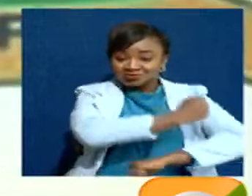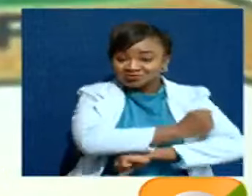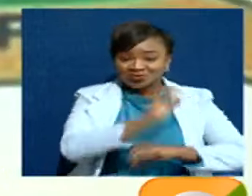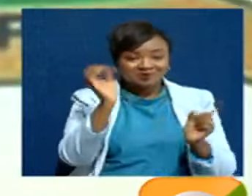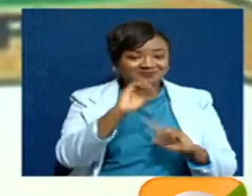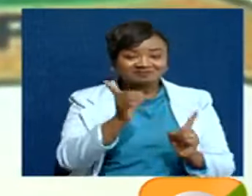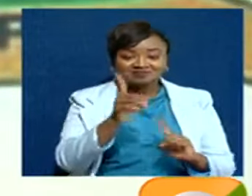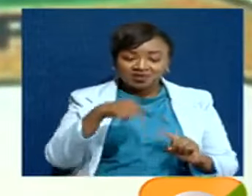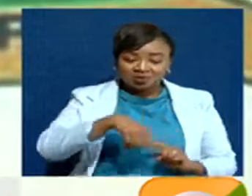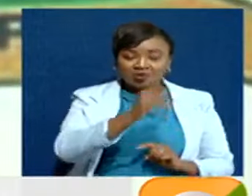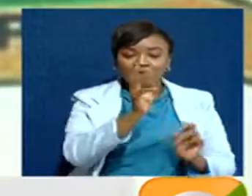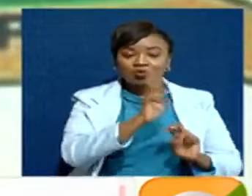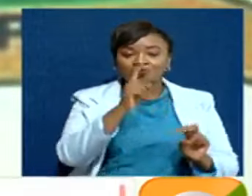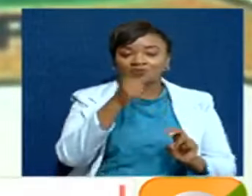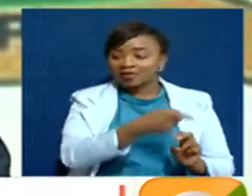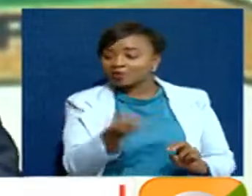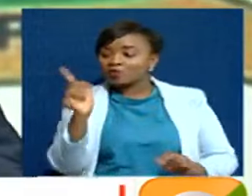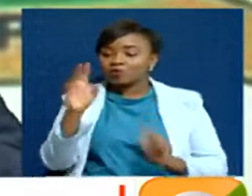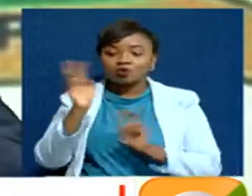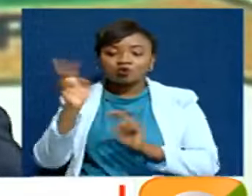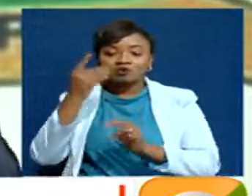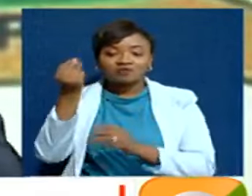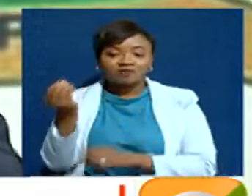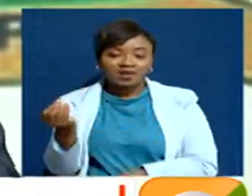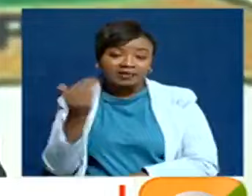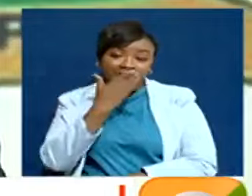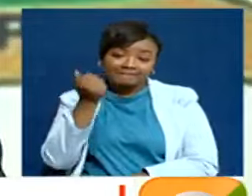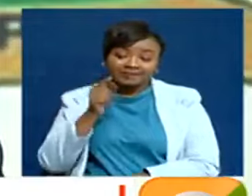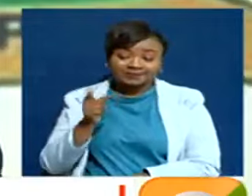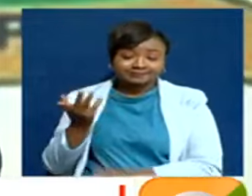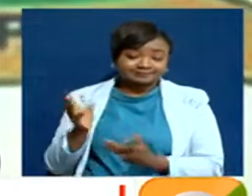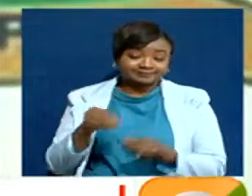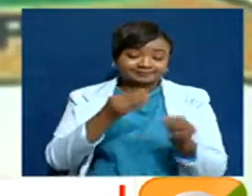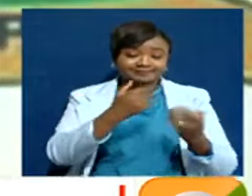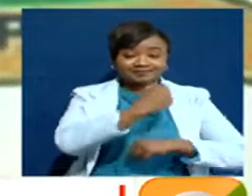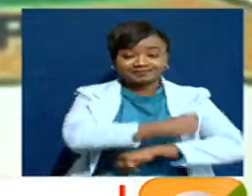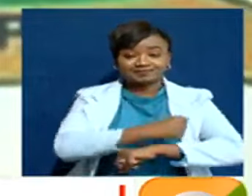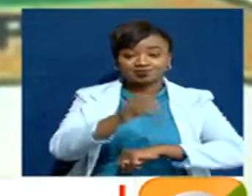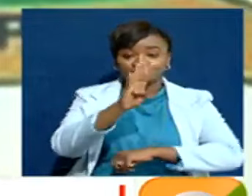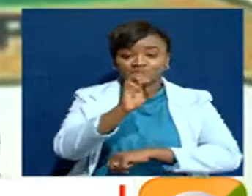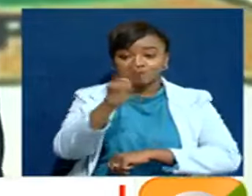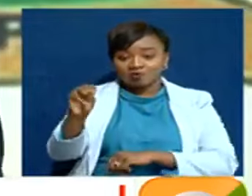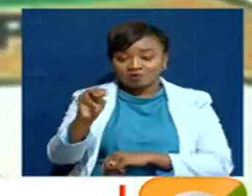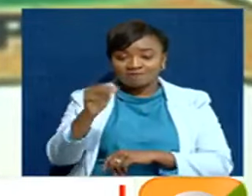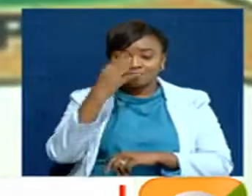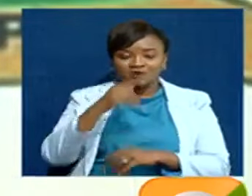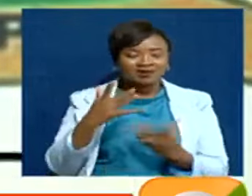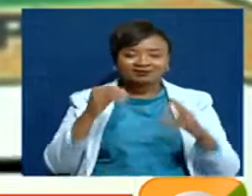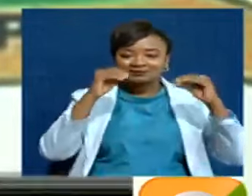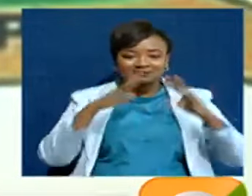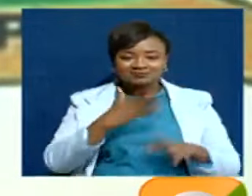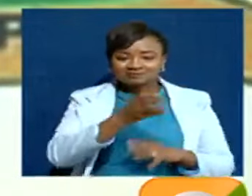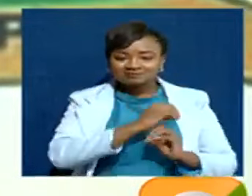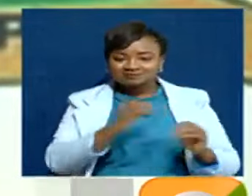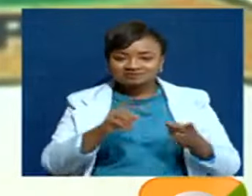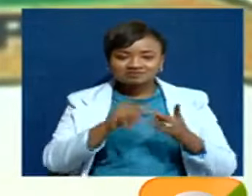school. So not unless they give their schools to the members of Board of Governors, because teachers are not there, including